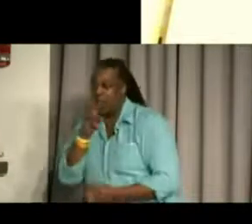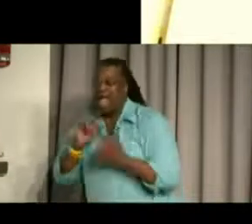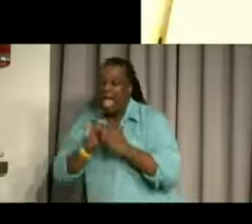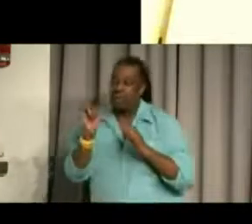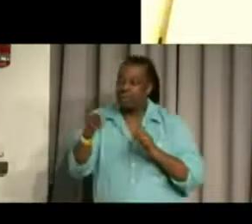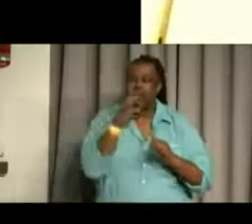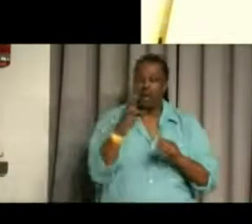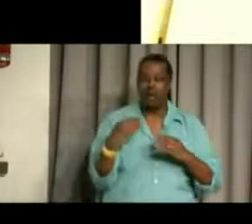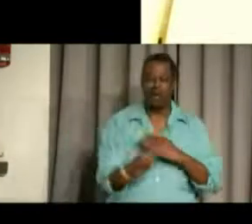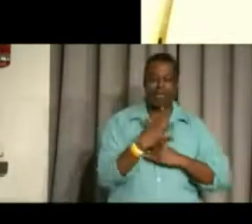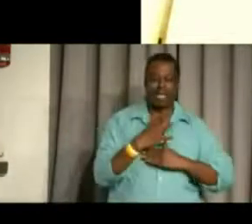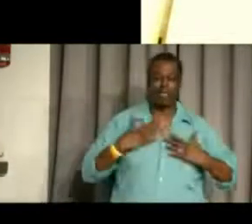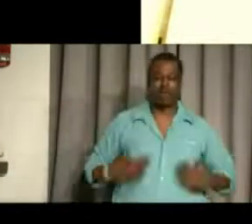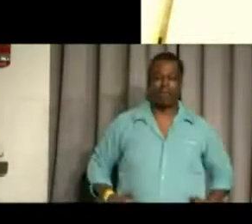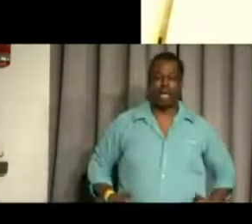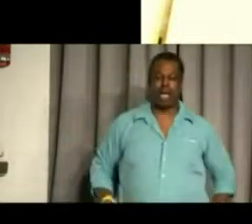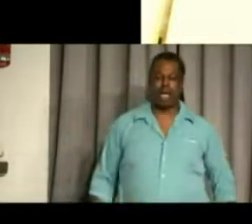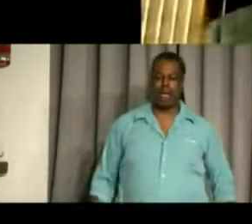oranges.